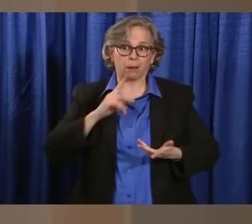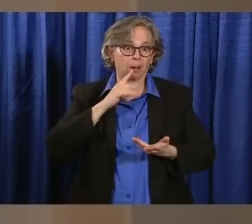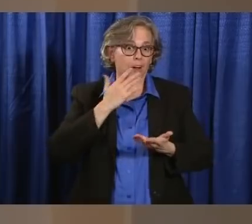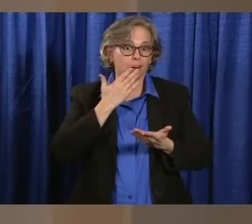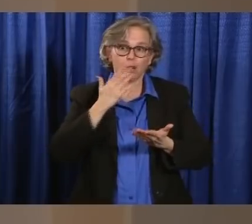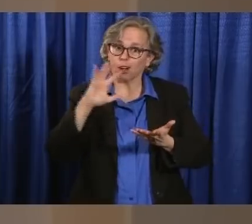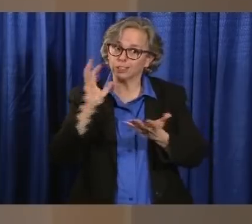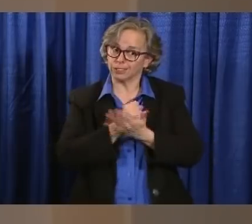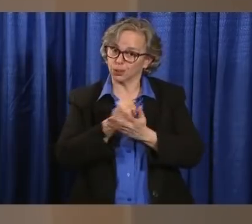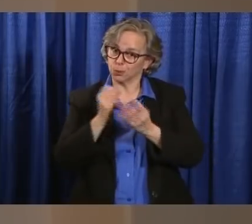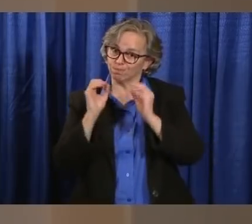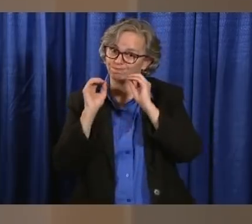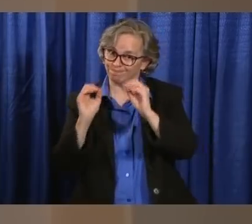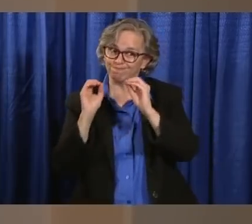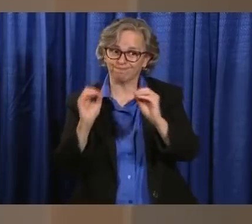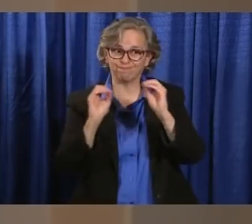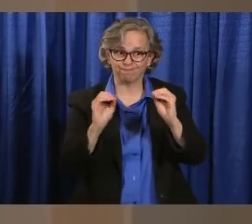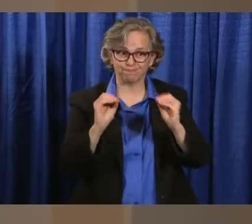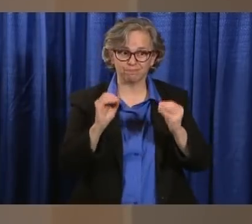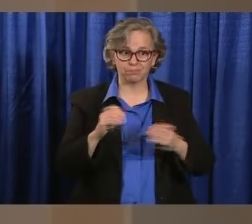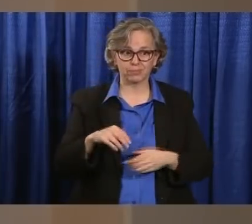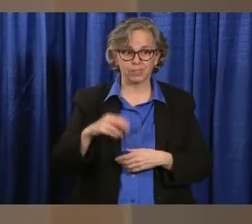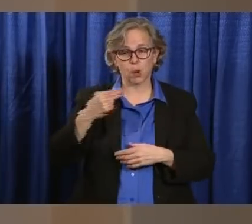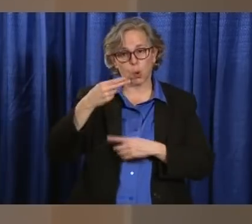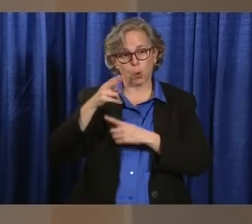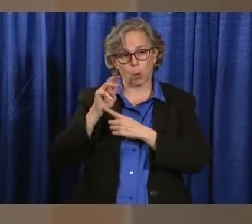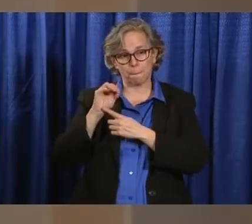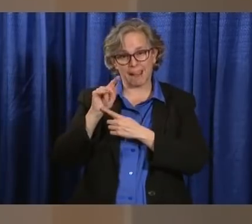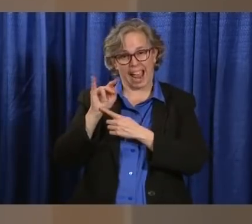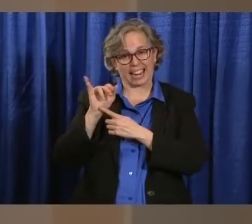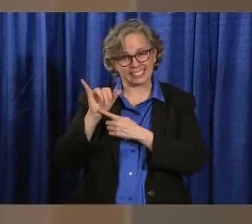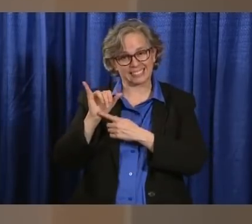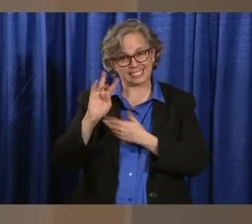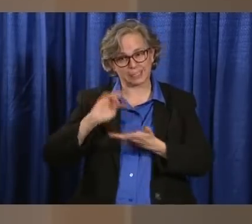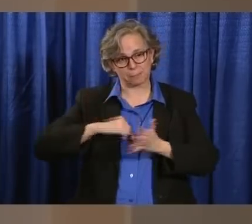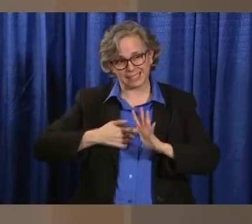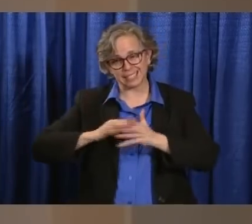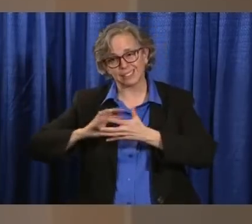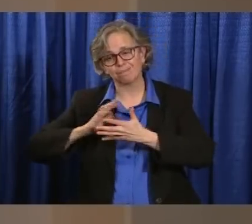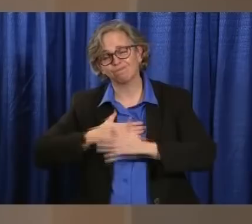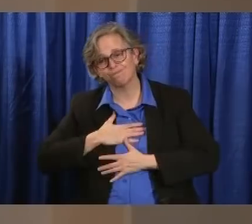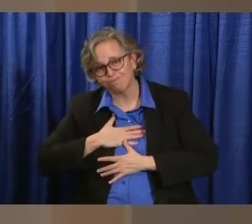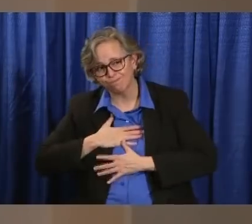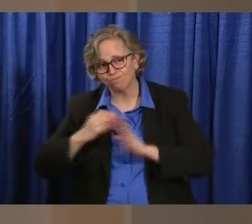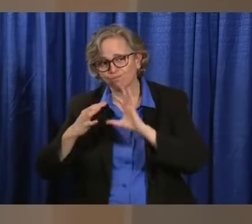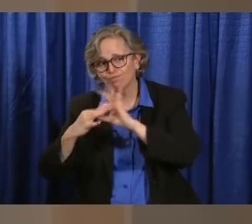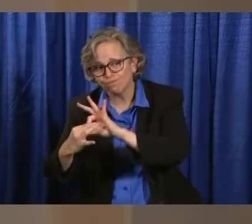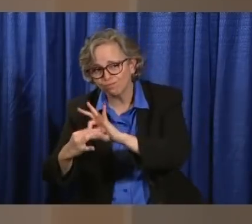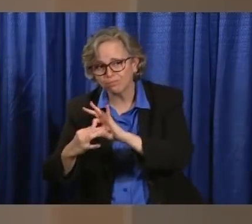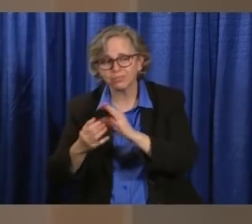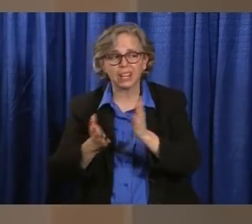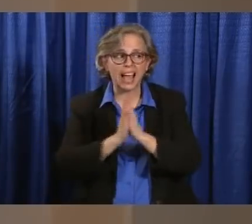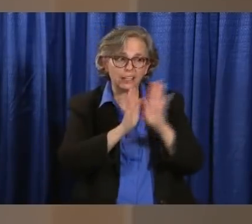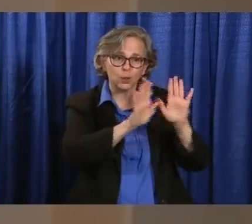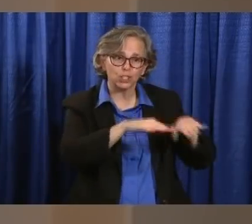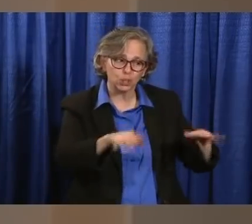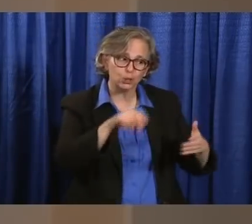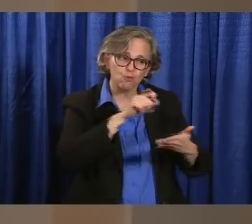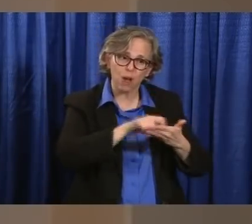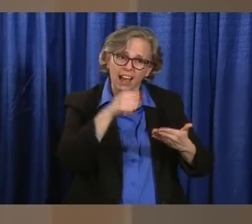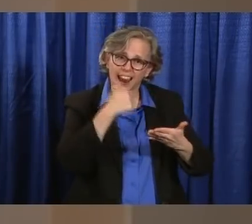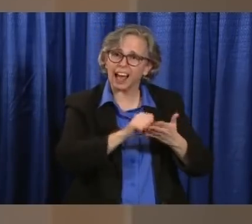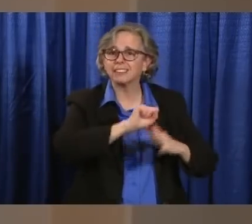humanity together by having your child write a letter to the veterans in these homes. You might give them a little